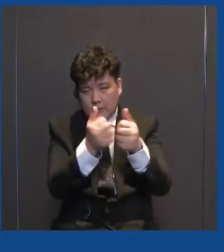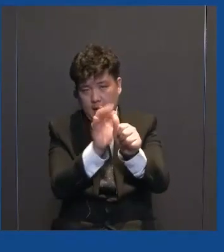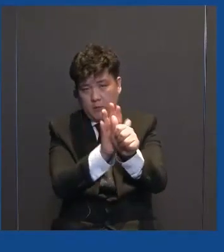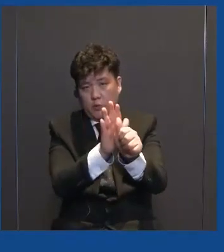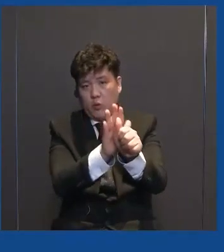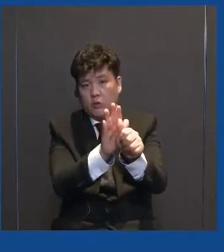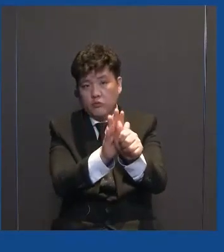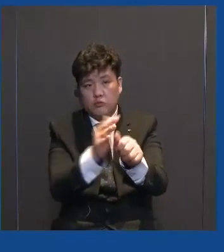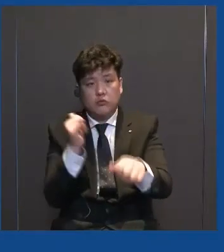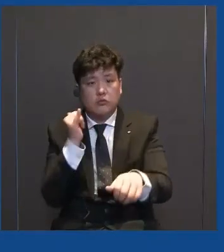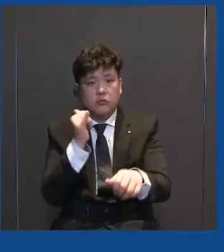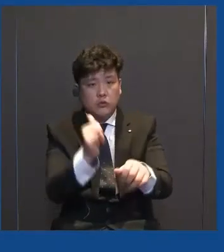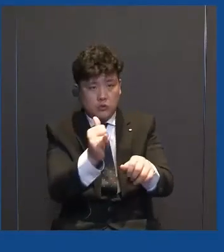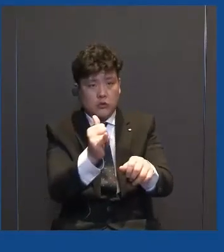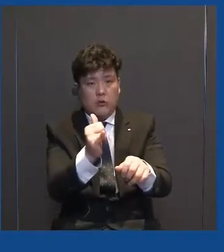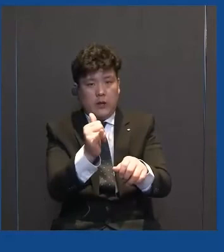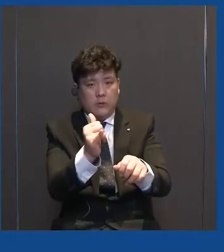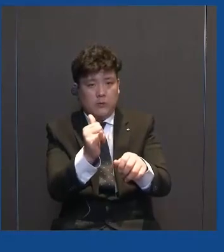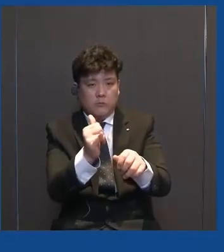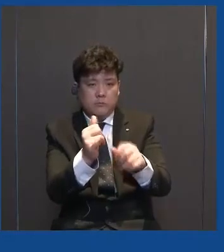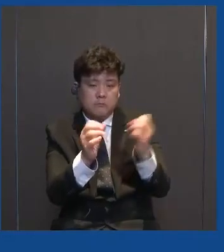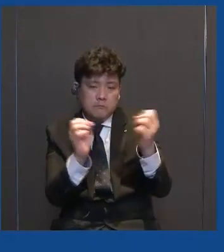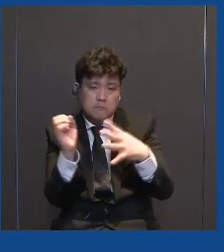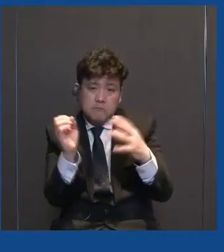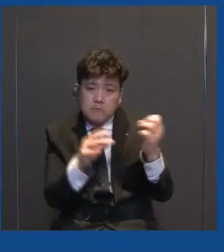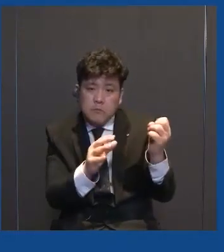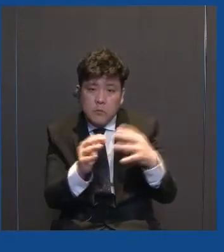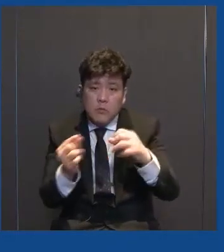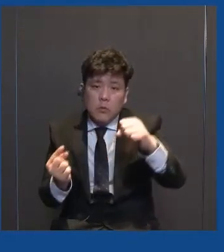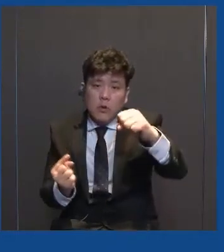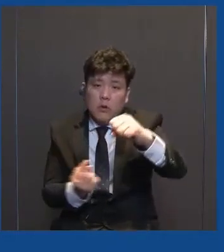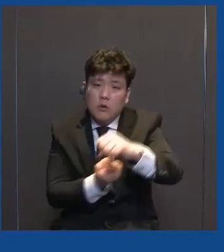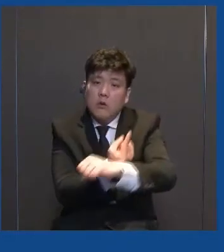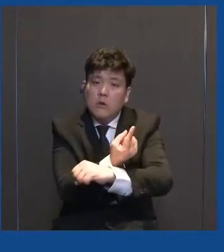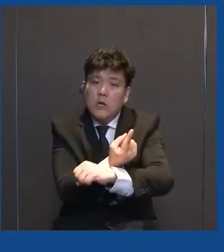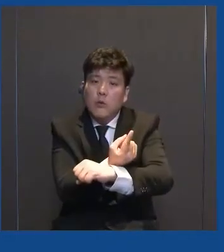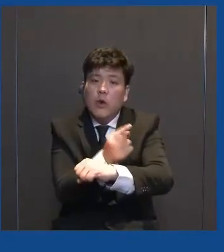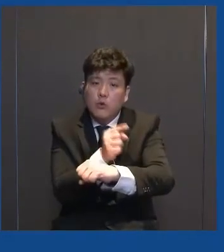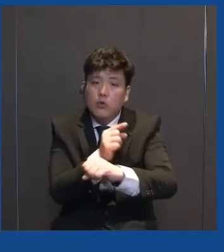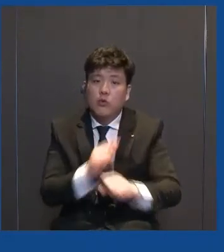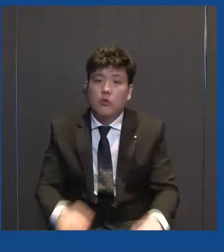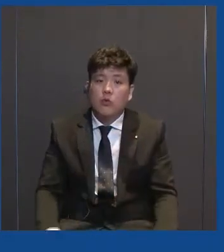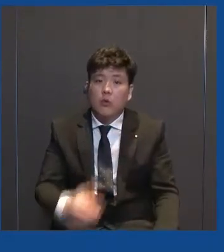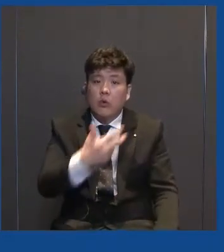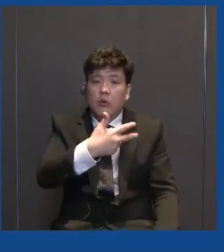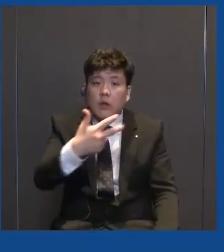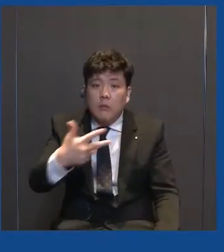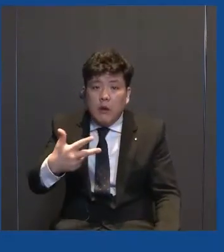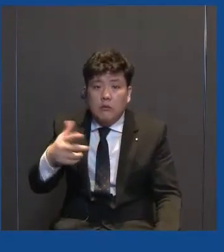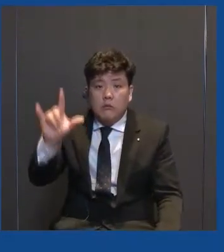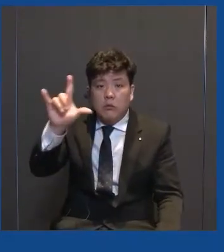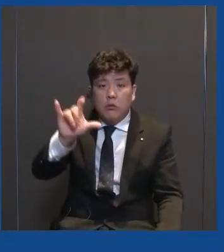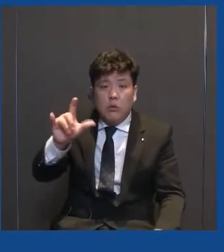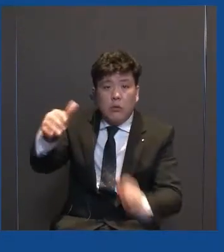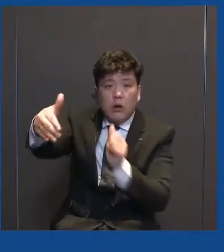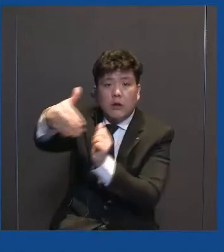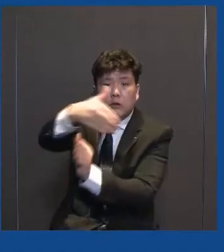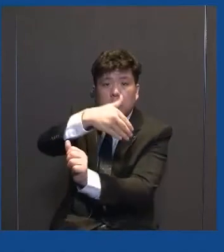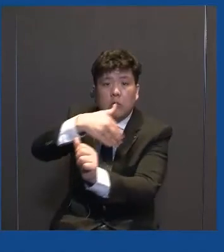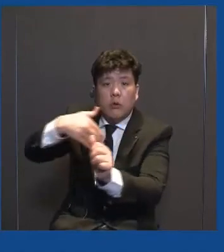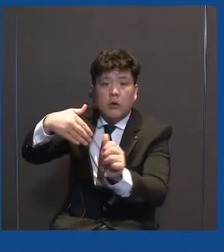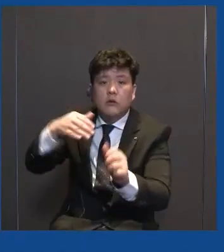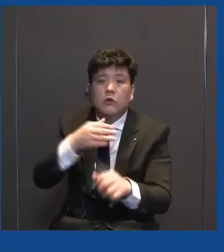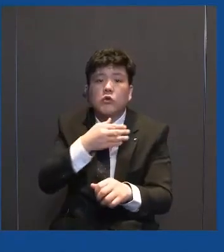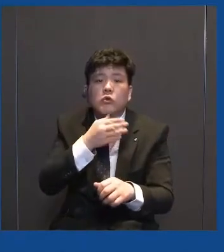some recommendations on how we can be together with our senior citizens during the pandemic, how we can keep a